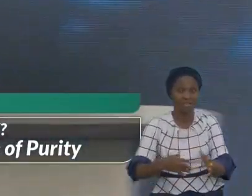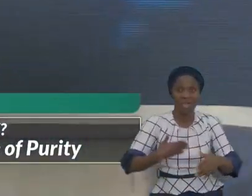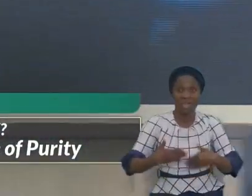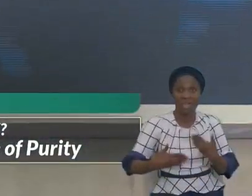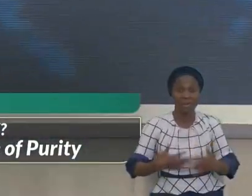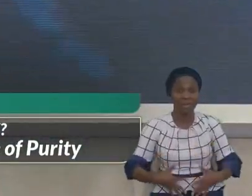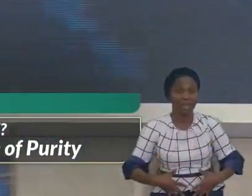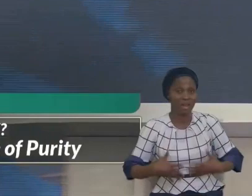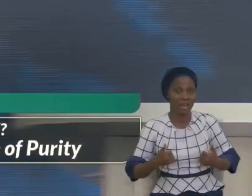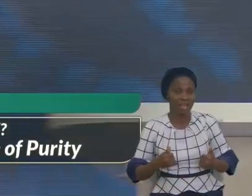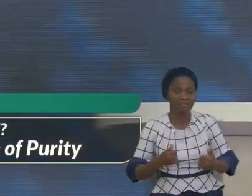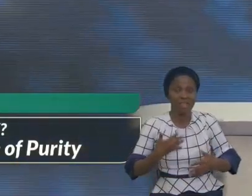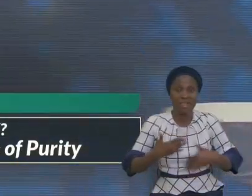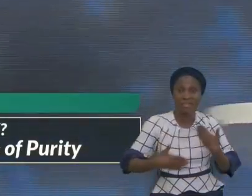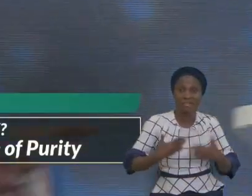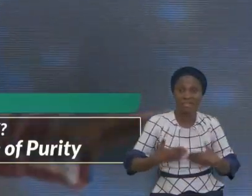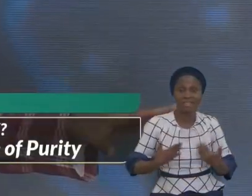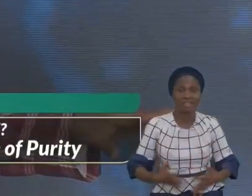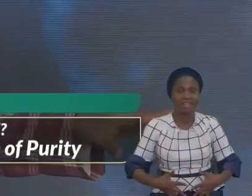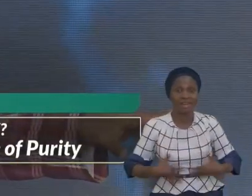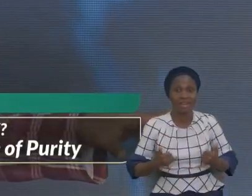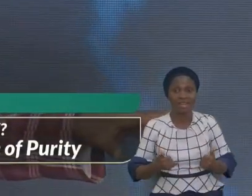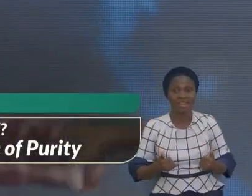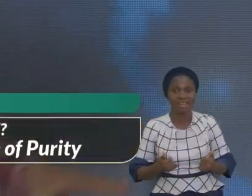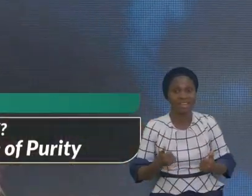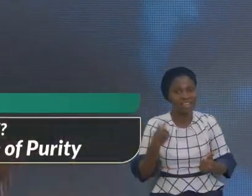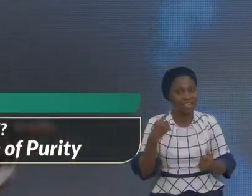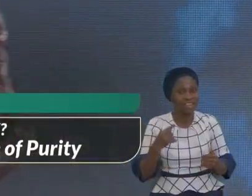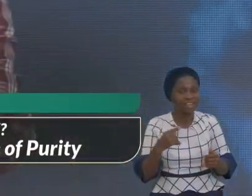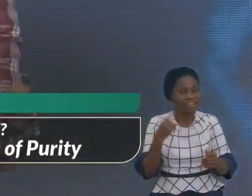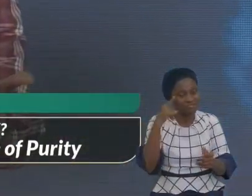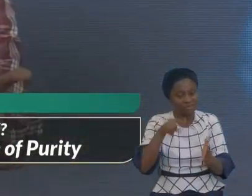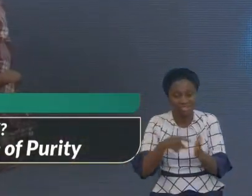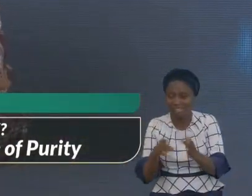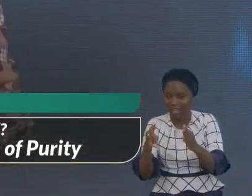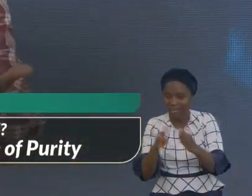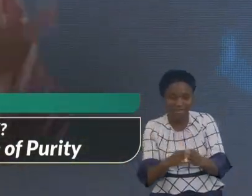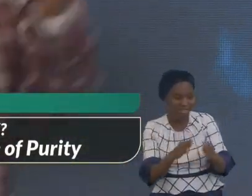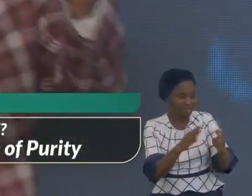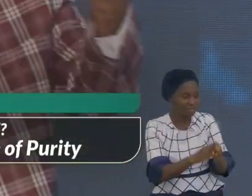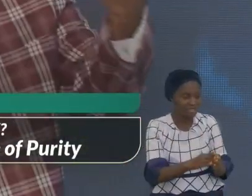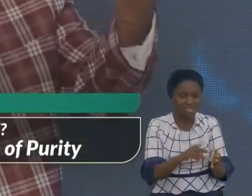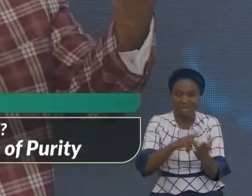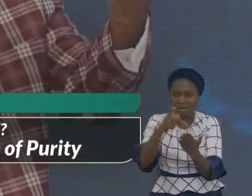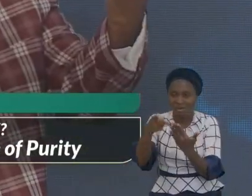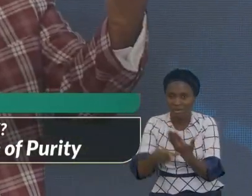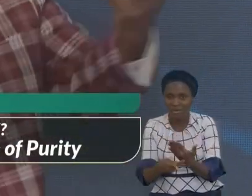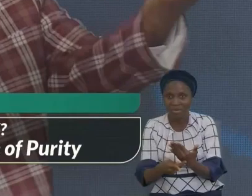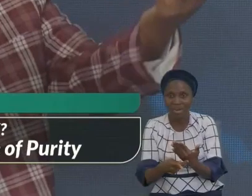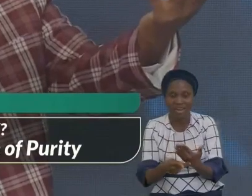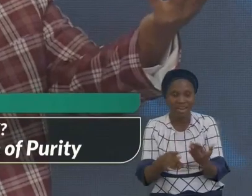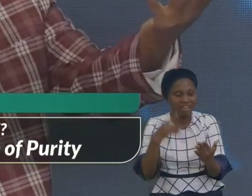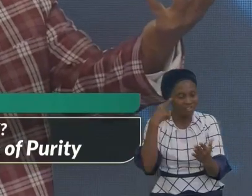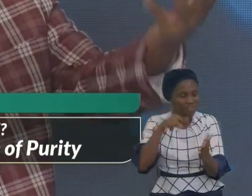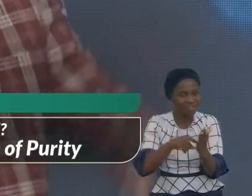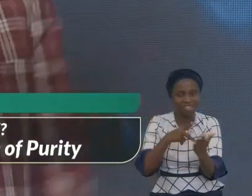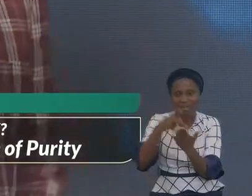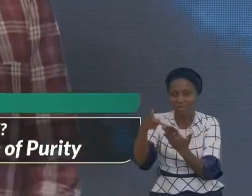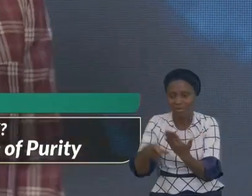meeting, then this crusade in that crusade. Happy,